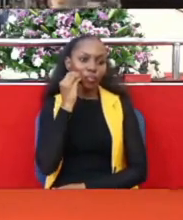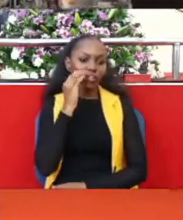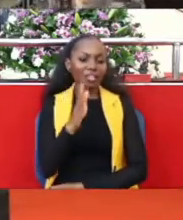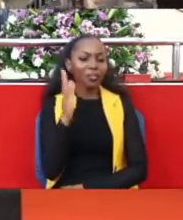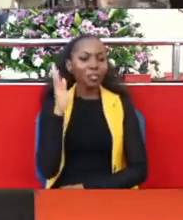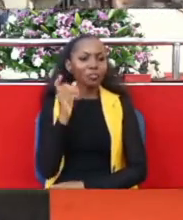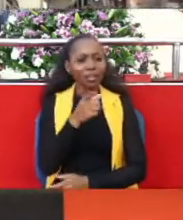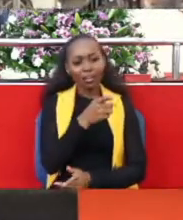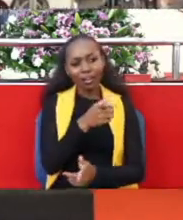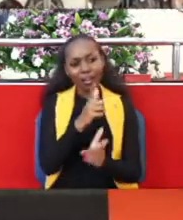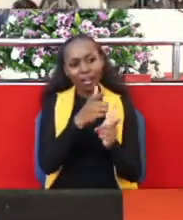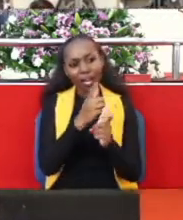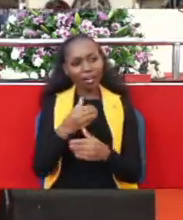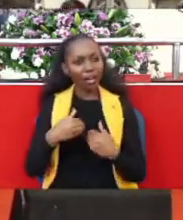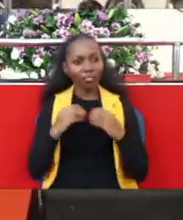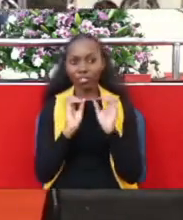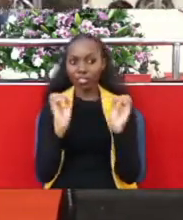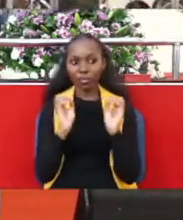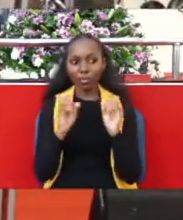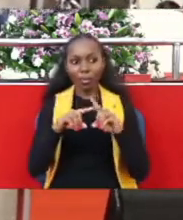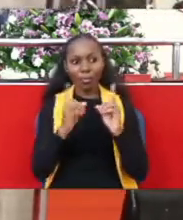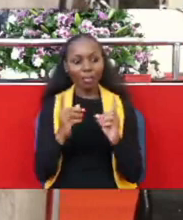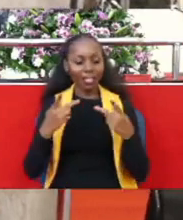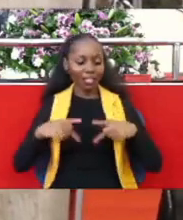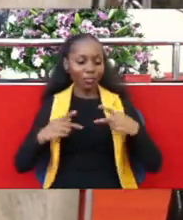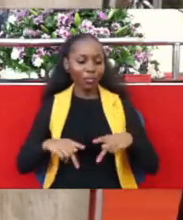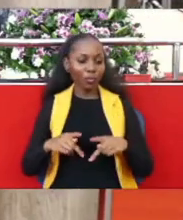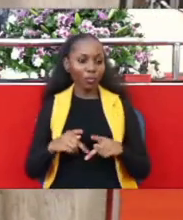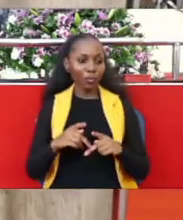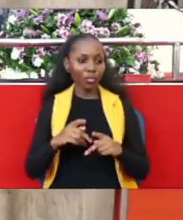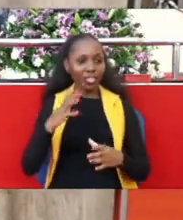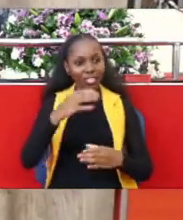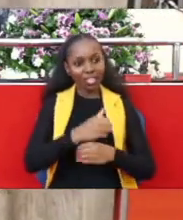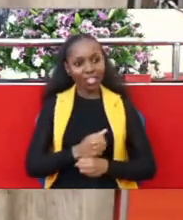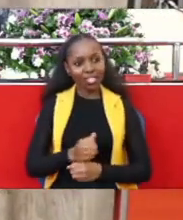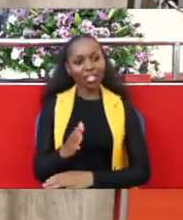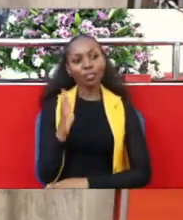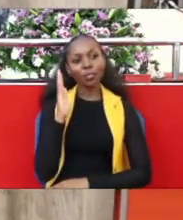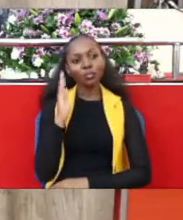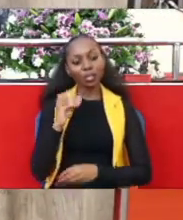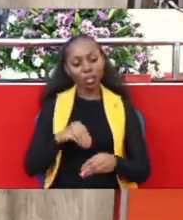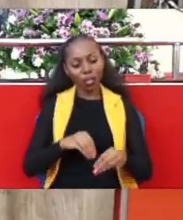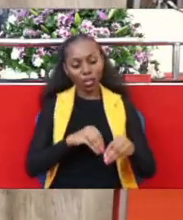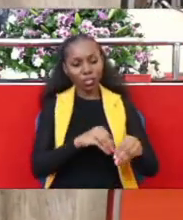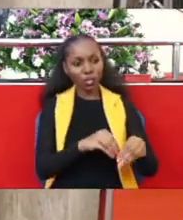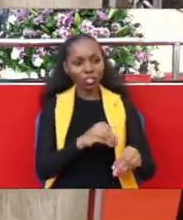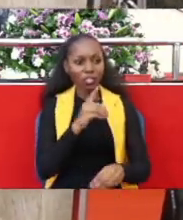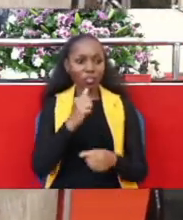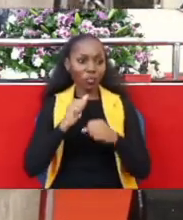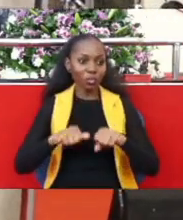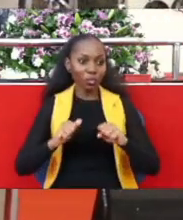But you trust kwamba akikuzindikisha utafika. If it escorts you, you're going to get home safely. I want